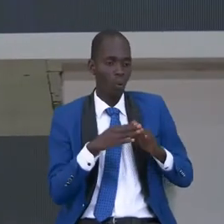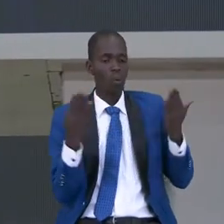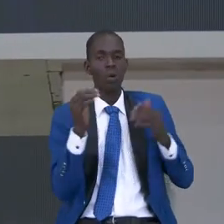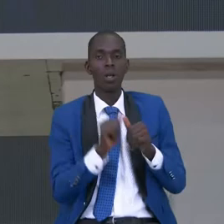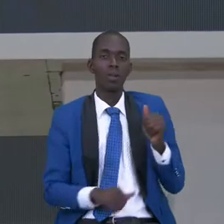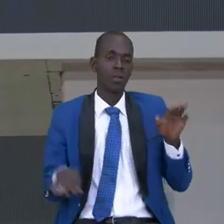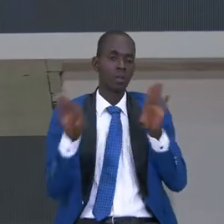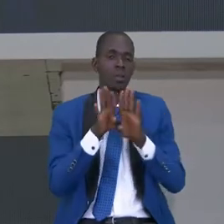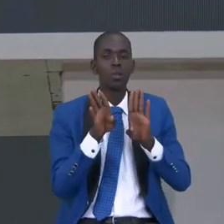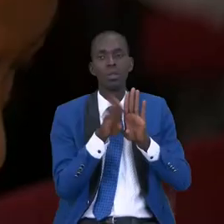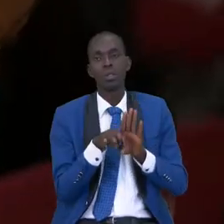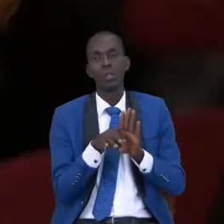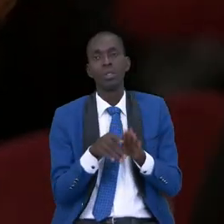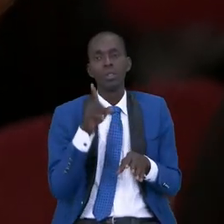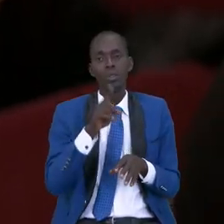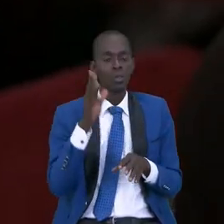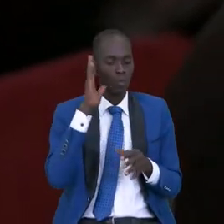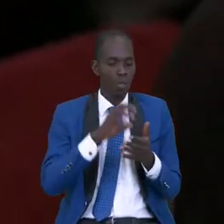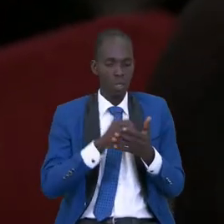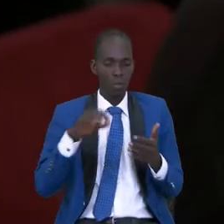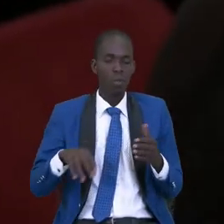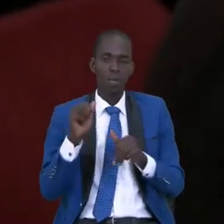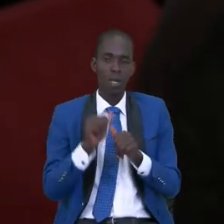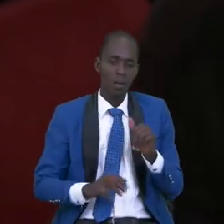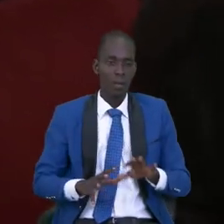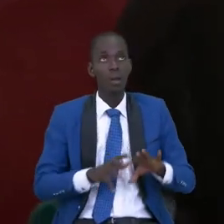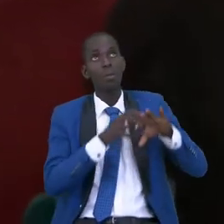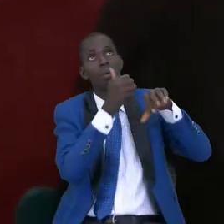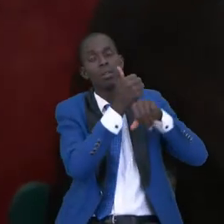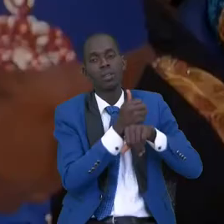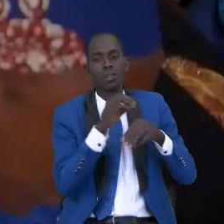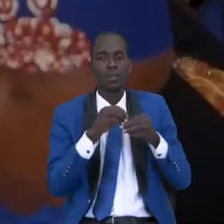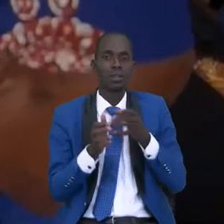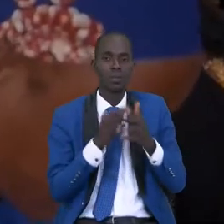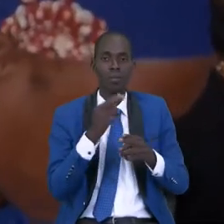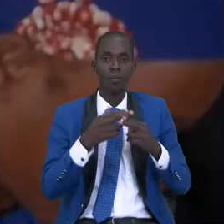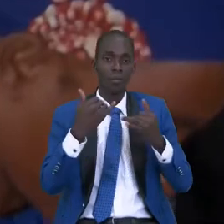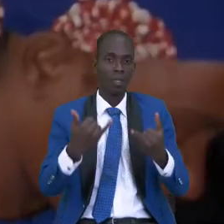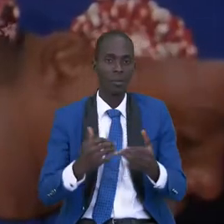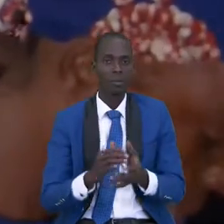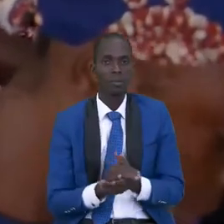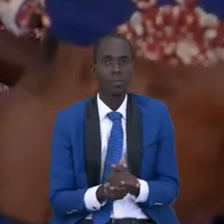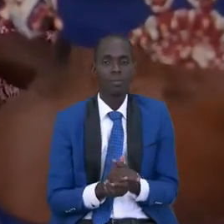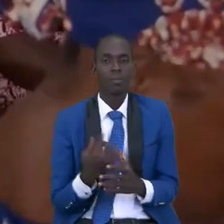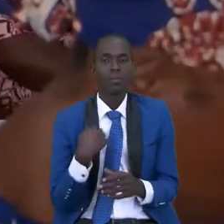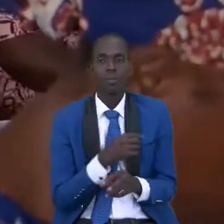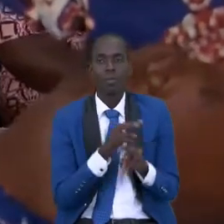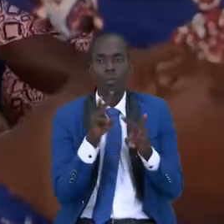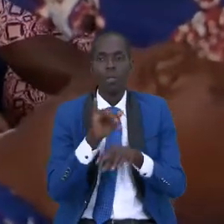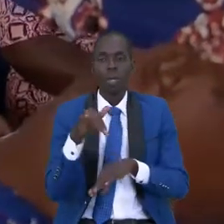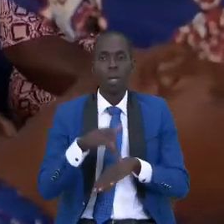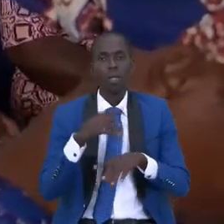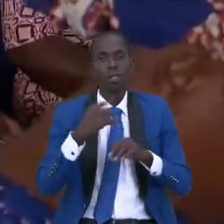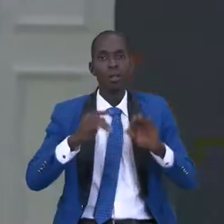door. Amen. You remove every mountain. Amen. Now, we're looking at the